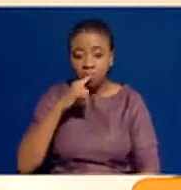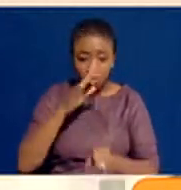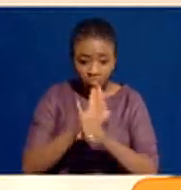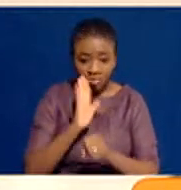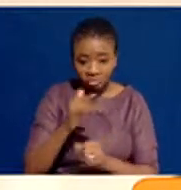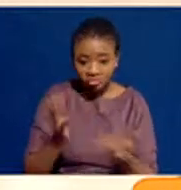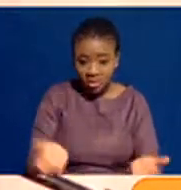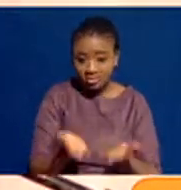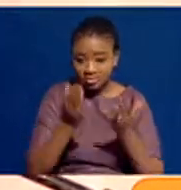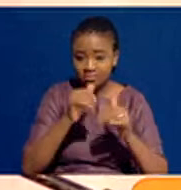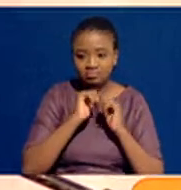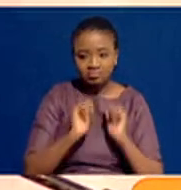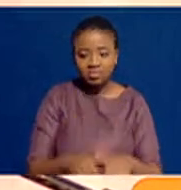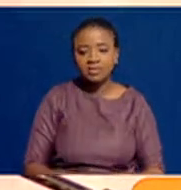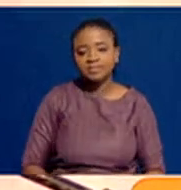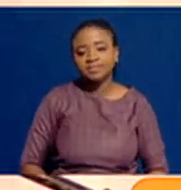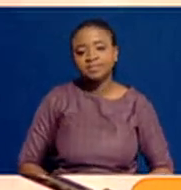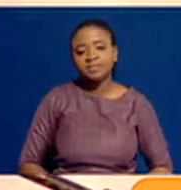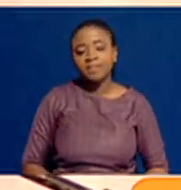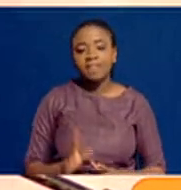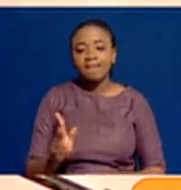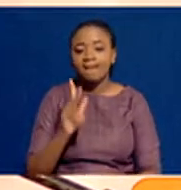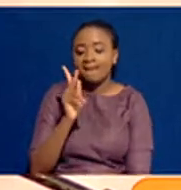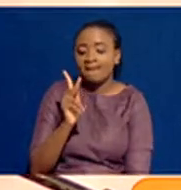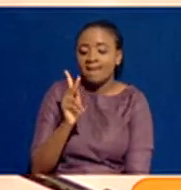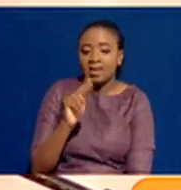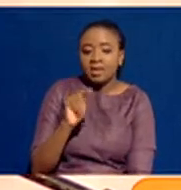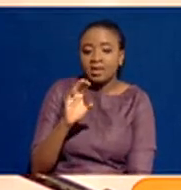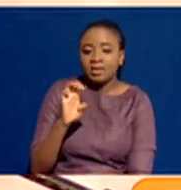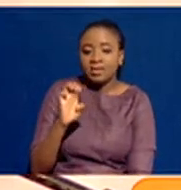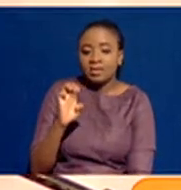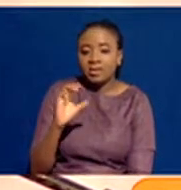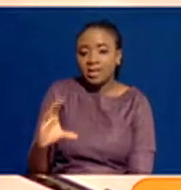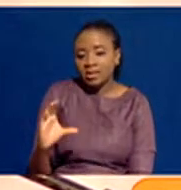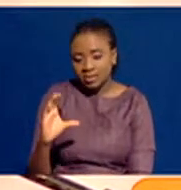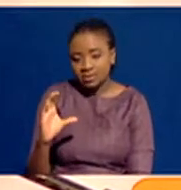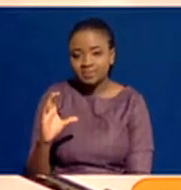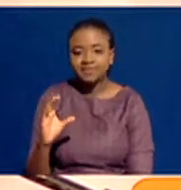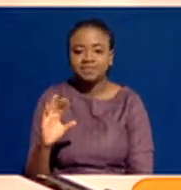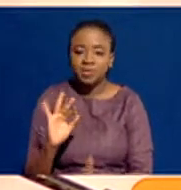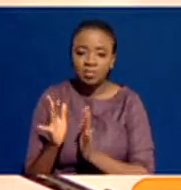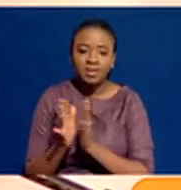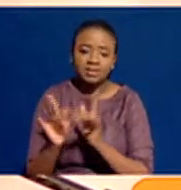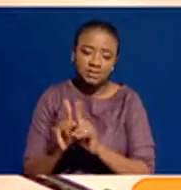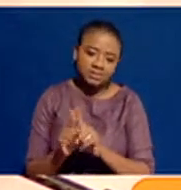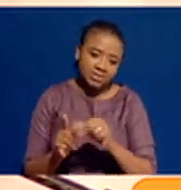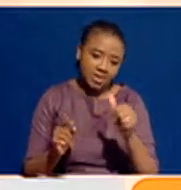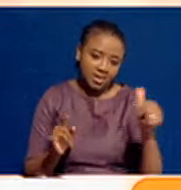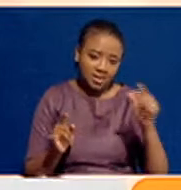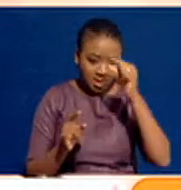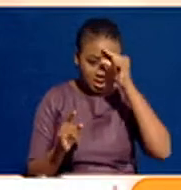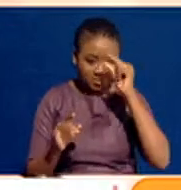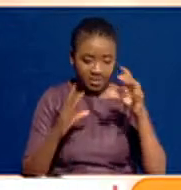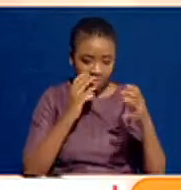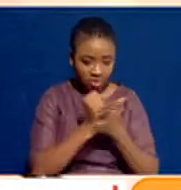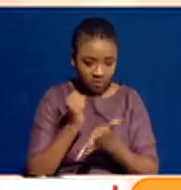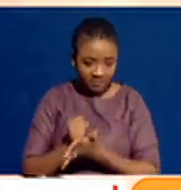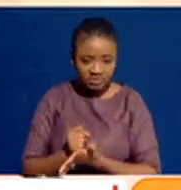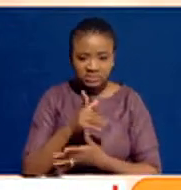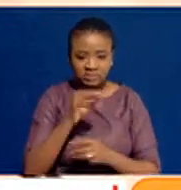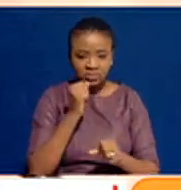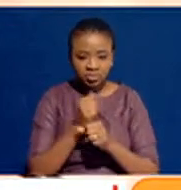me? Yes. NEC, like all other government offices, is operating